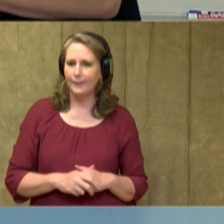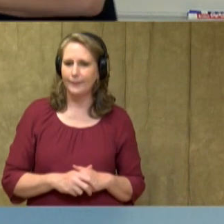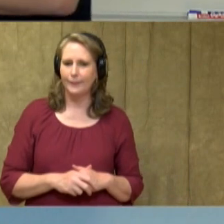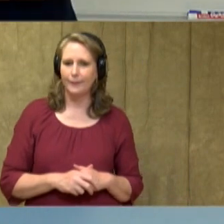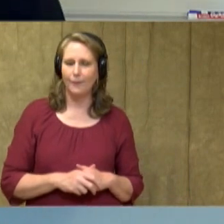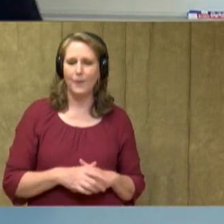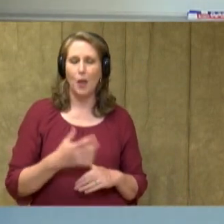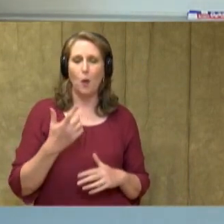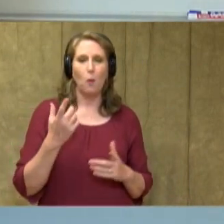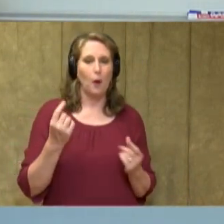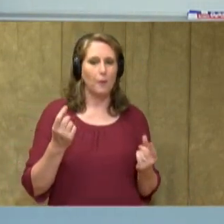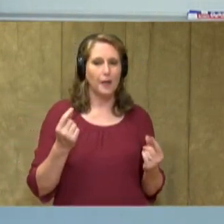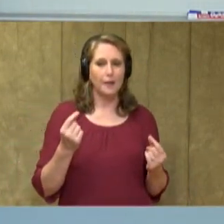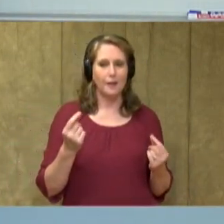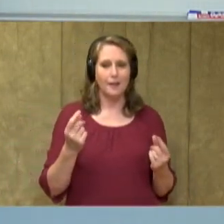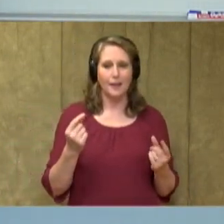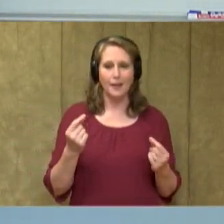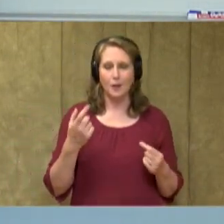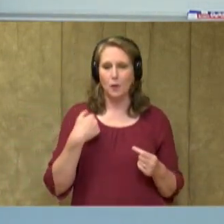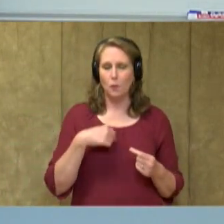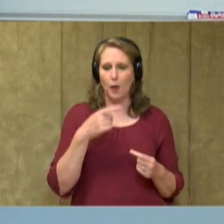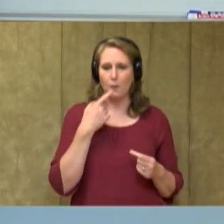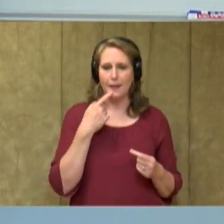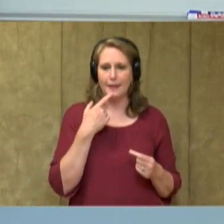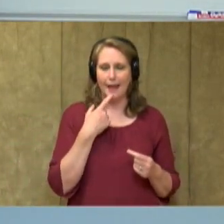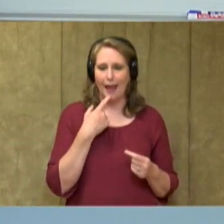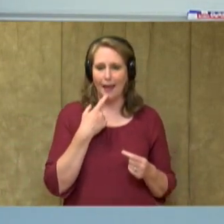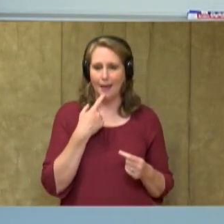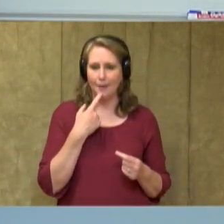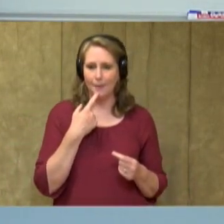All right, we would say